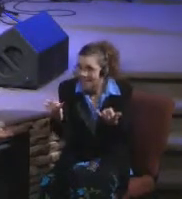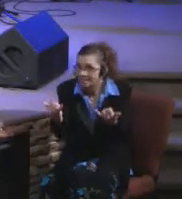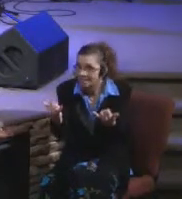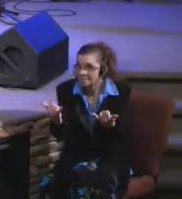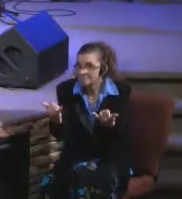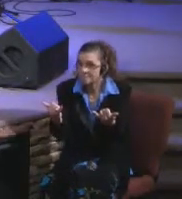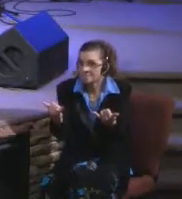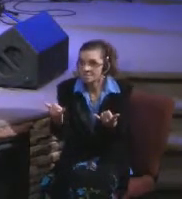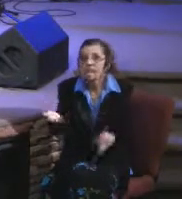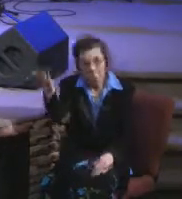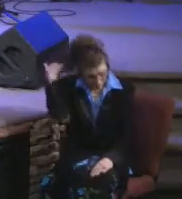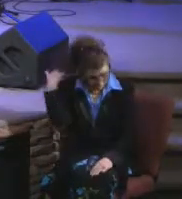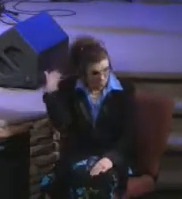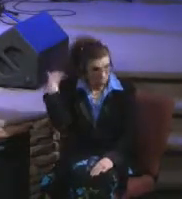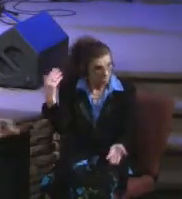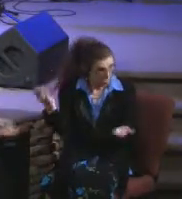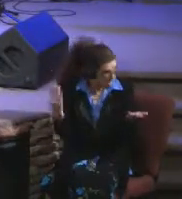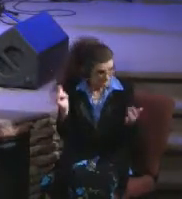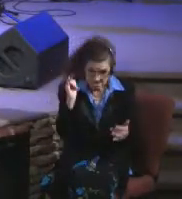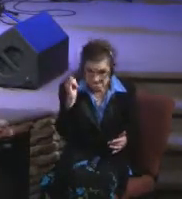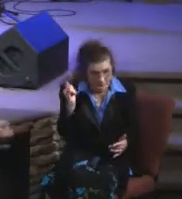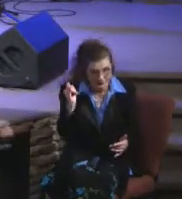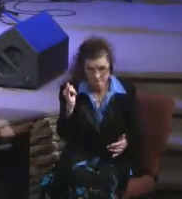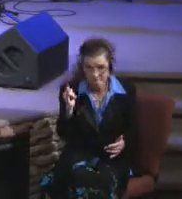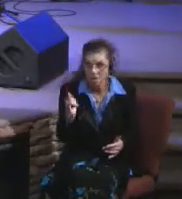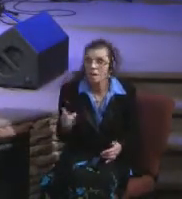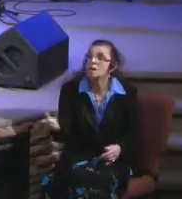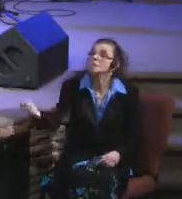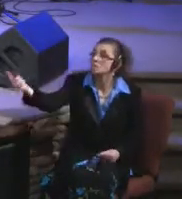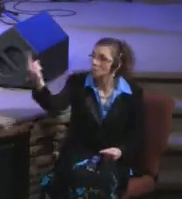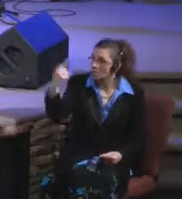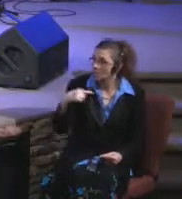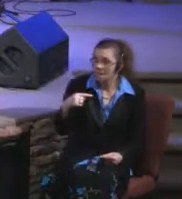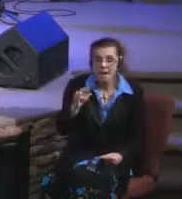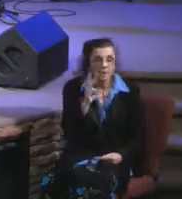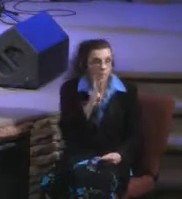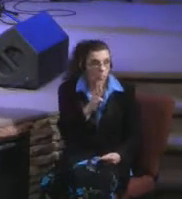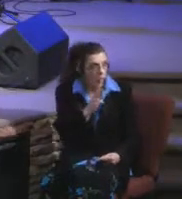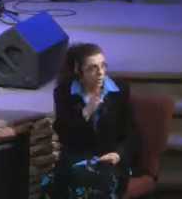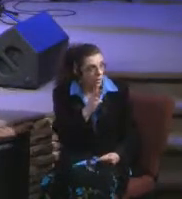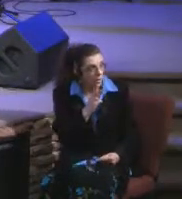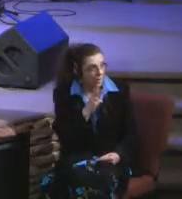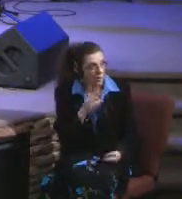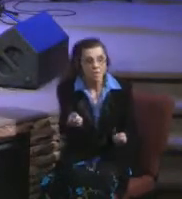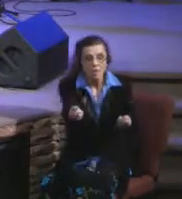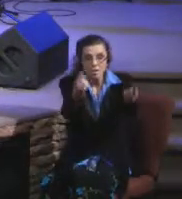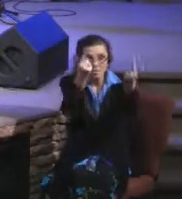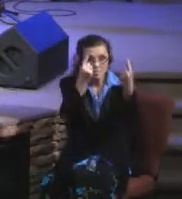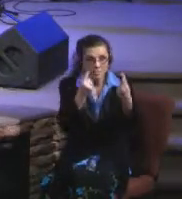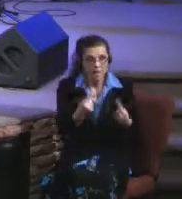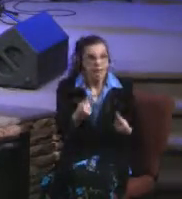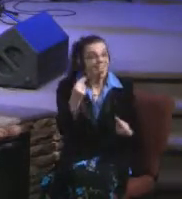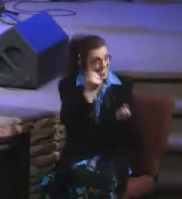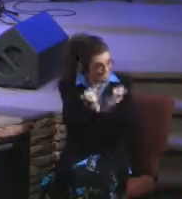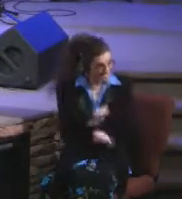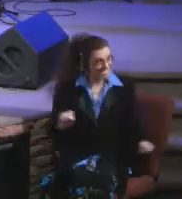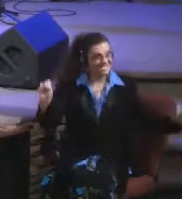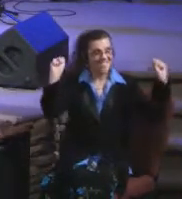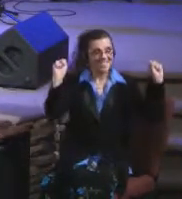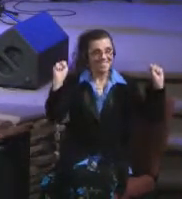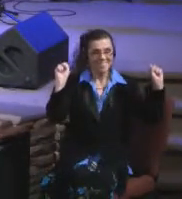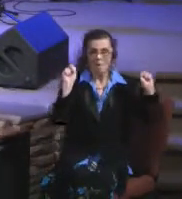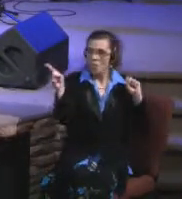today as it was back then. So they're coming out of Jordan. They've come across, amen. In other words, they've been saved. You